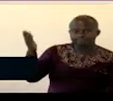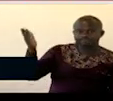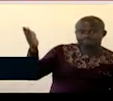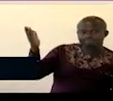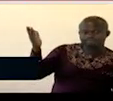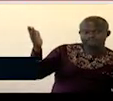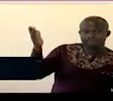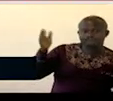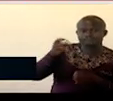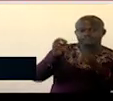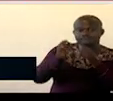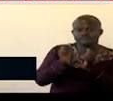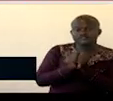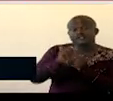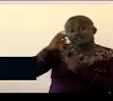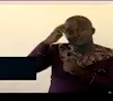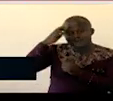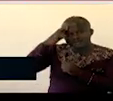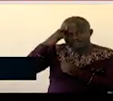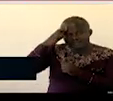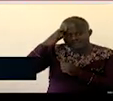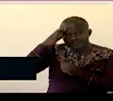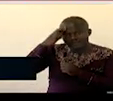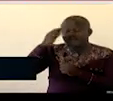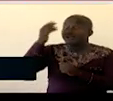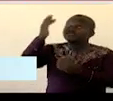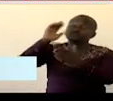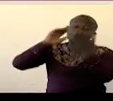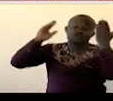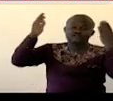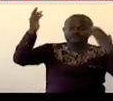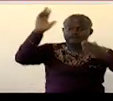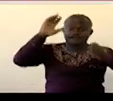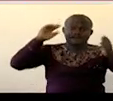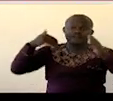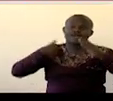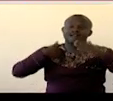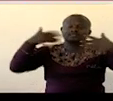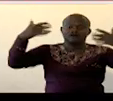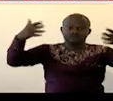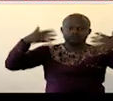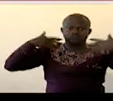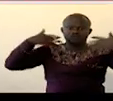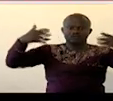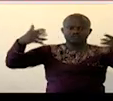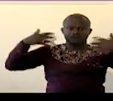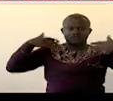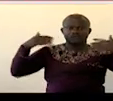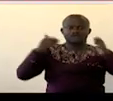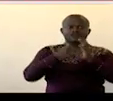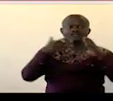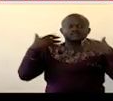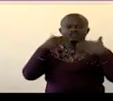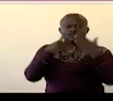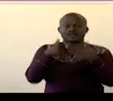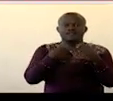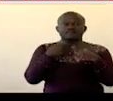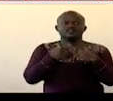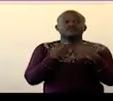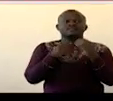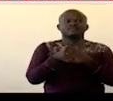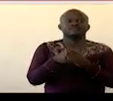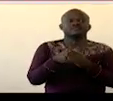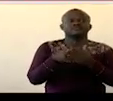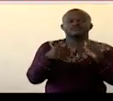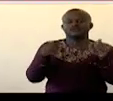atmosphere. Remember, atmosphere has air, and this air has different gases